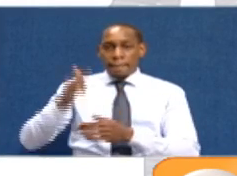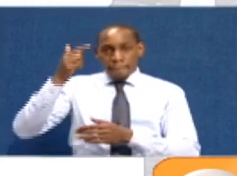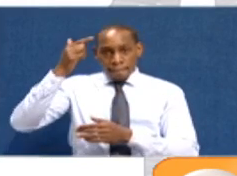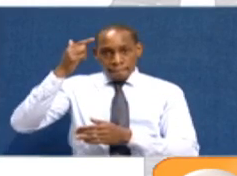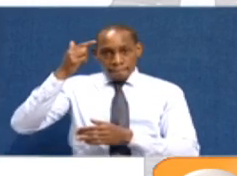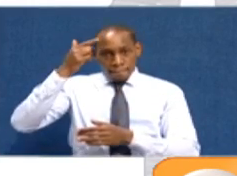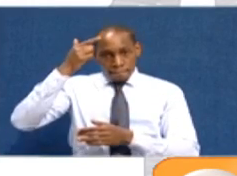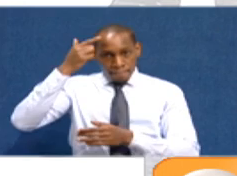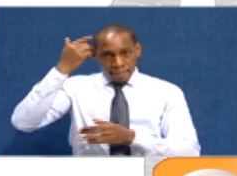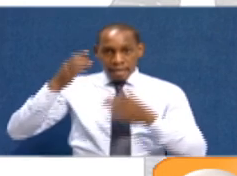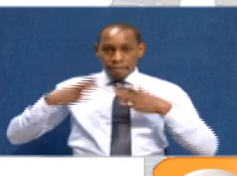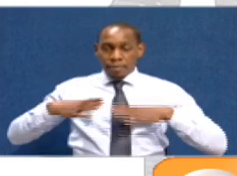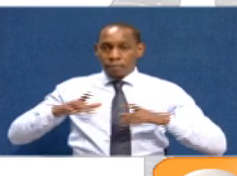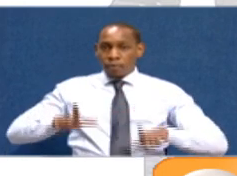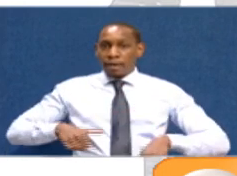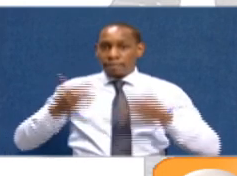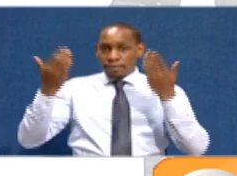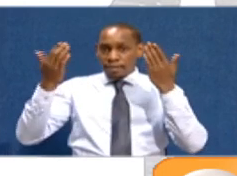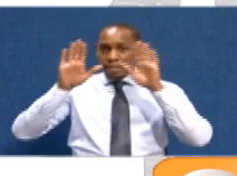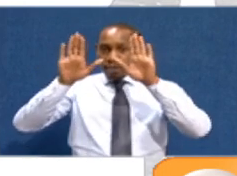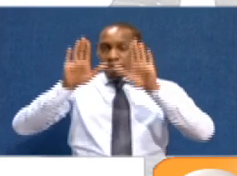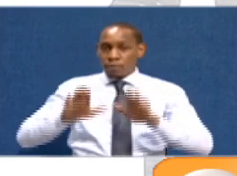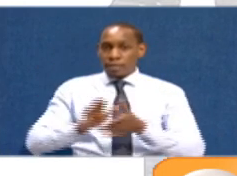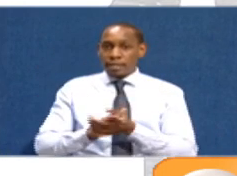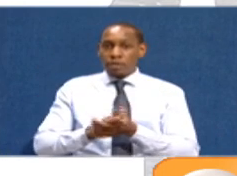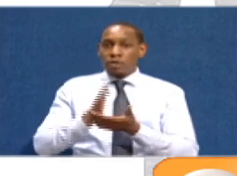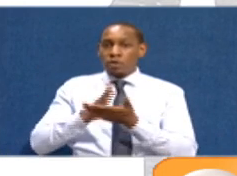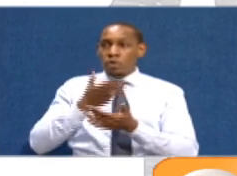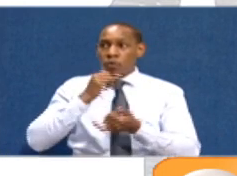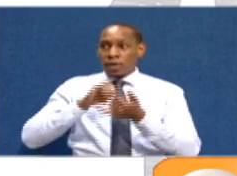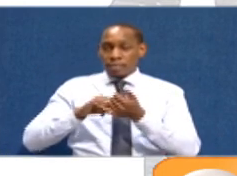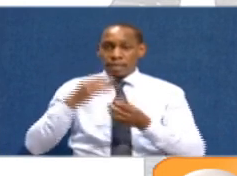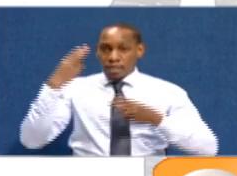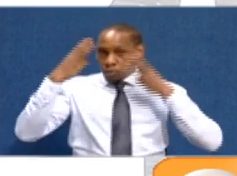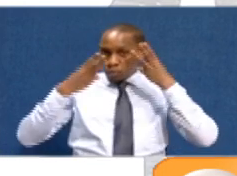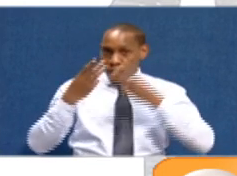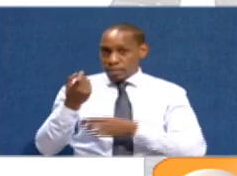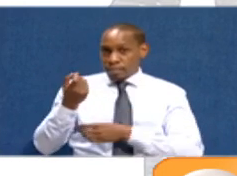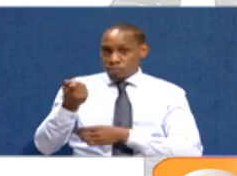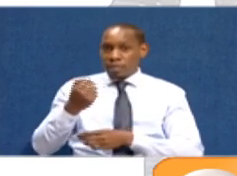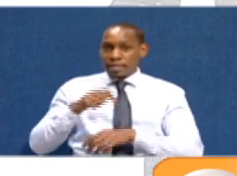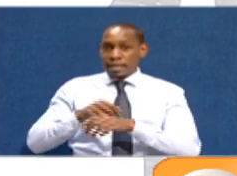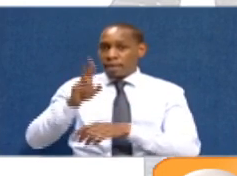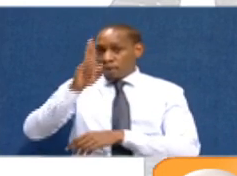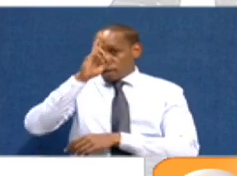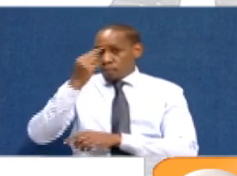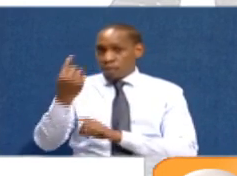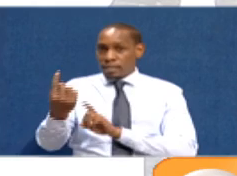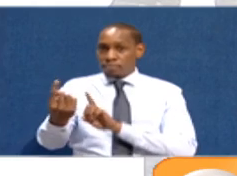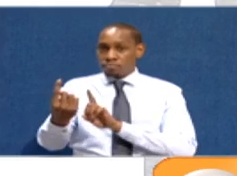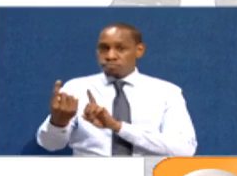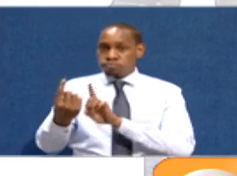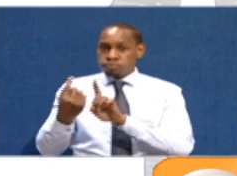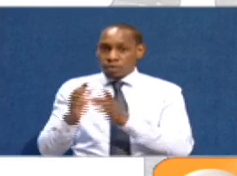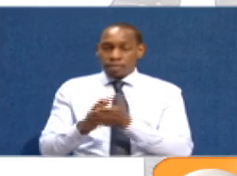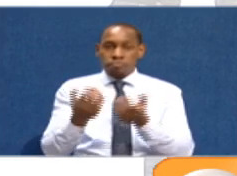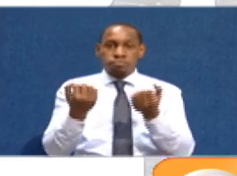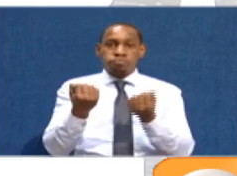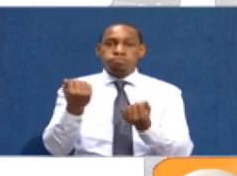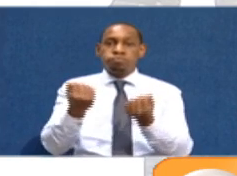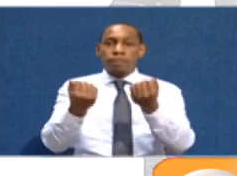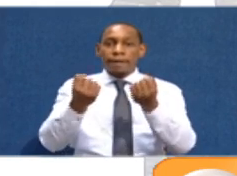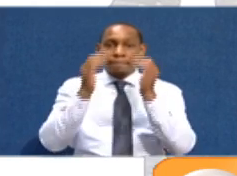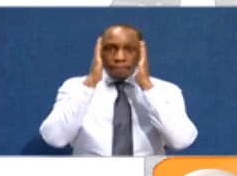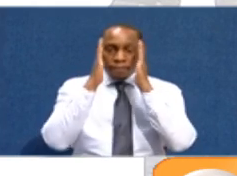stuff, yeah. David once in a while gets a little nervous when he's passing some police on the street. He has to keep both hands on the steering, right?